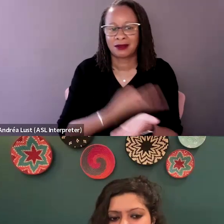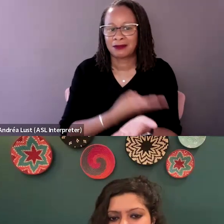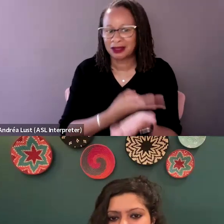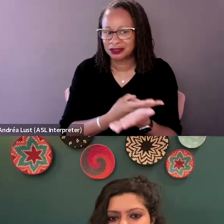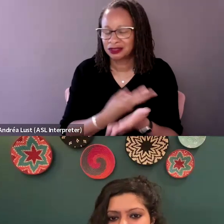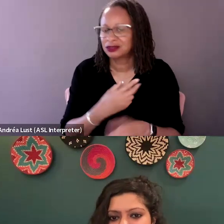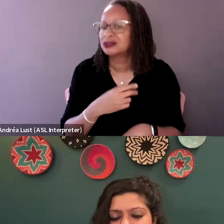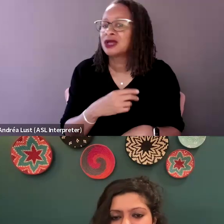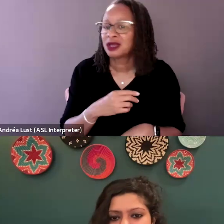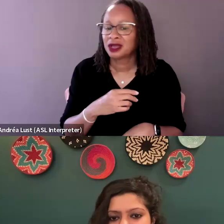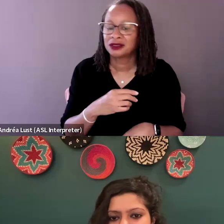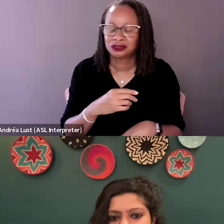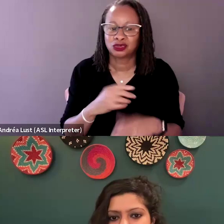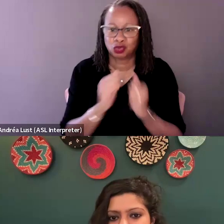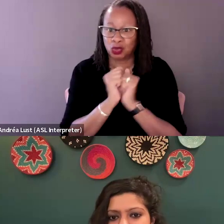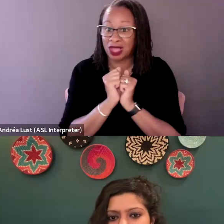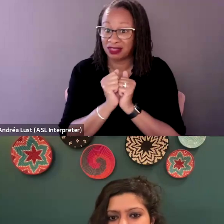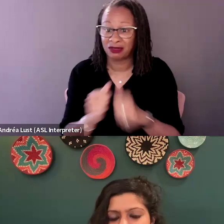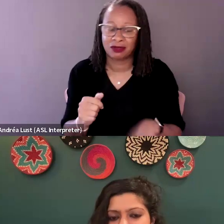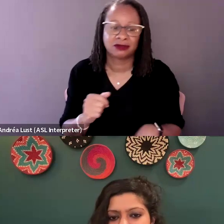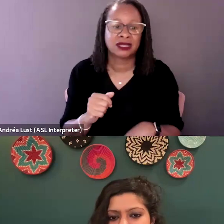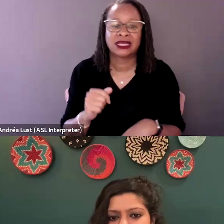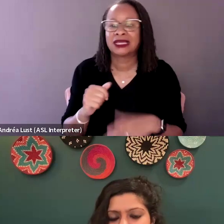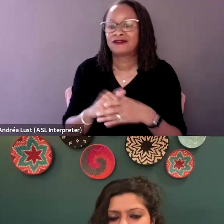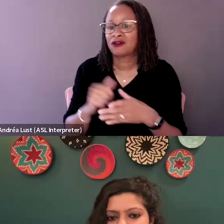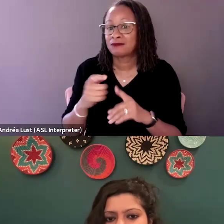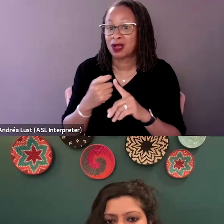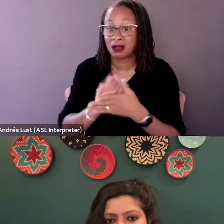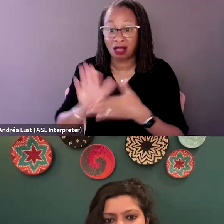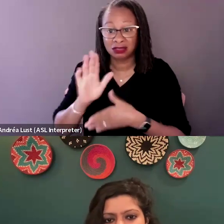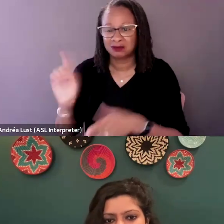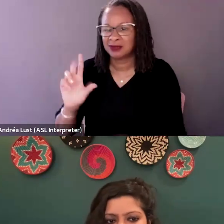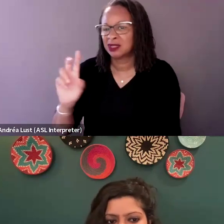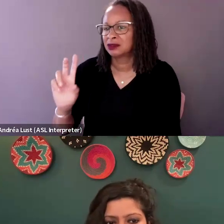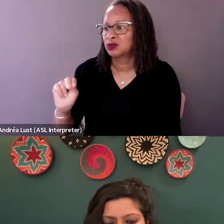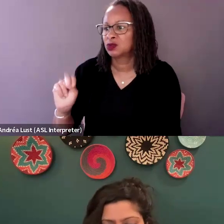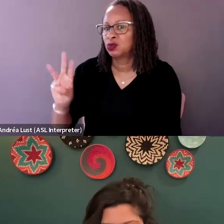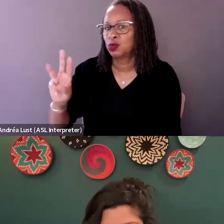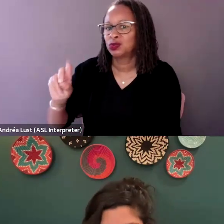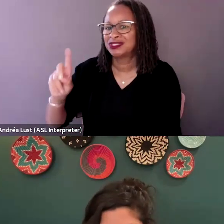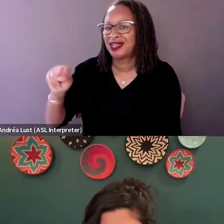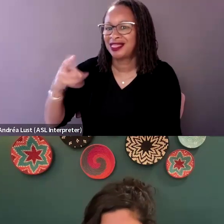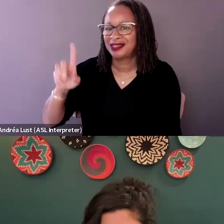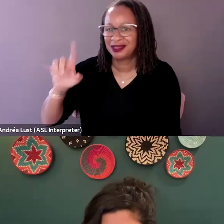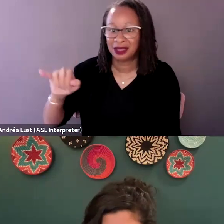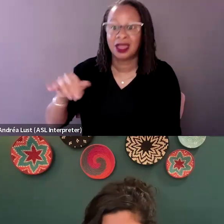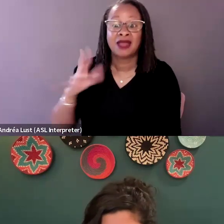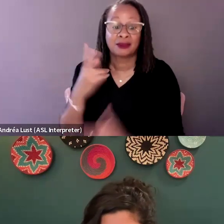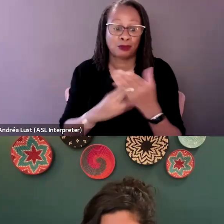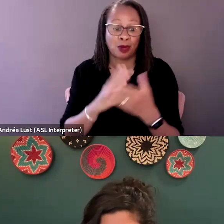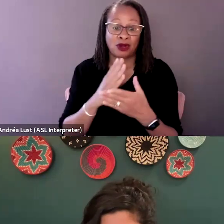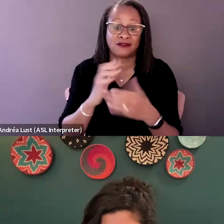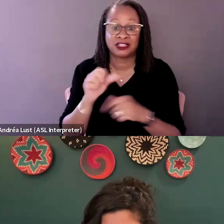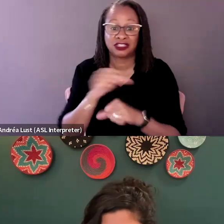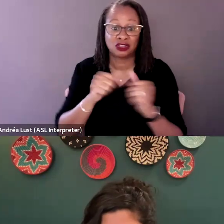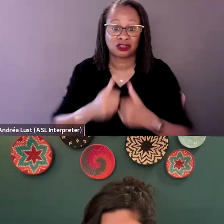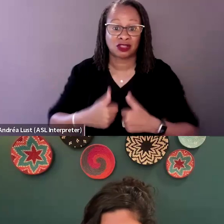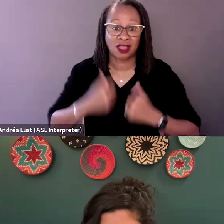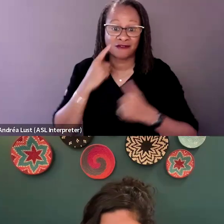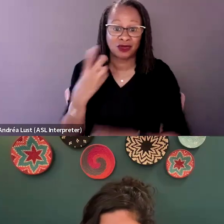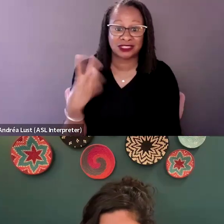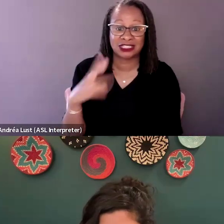still going to talk for 1 minute and then I'm going to hand it over to them, okay? So, what I wanted to also say is that they have both known each